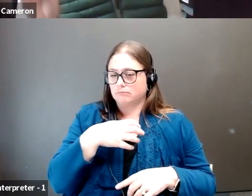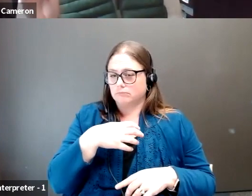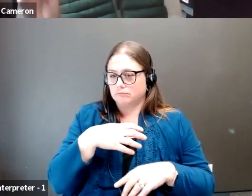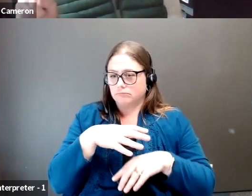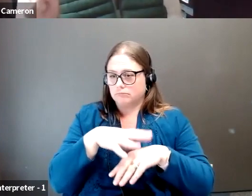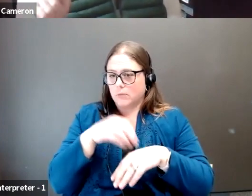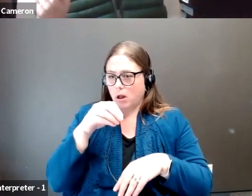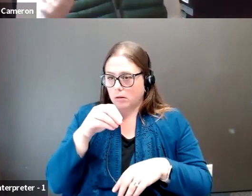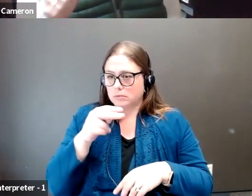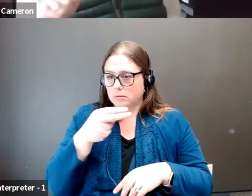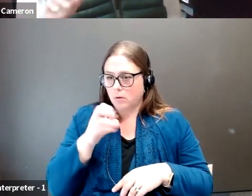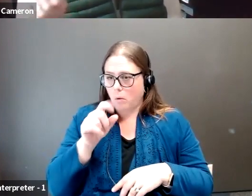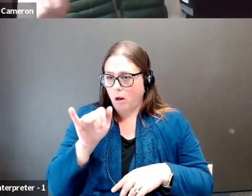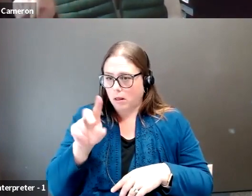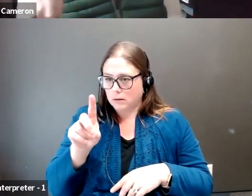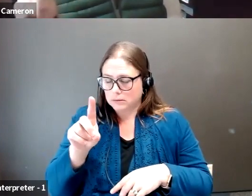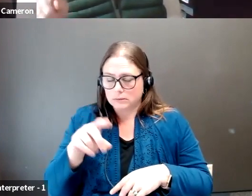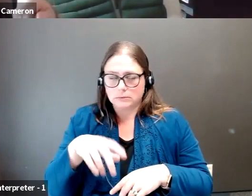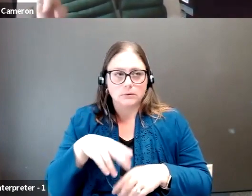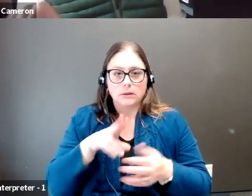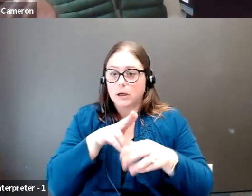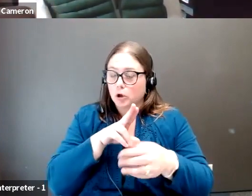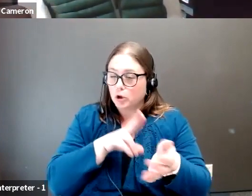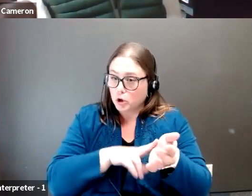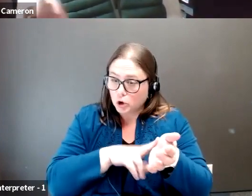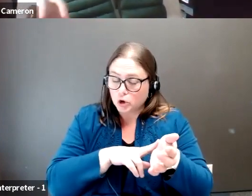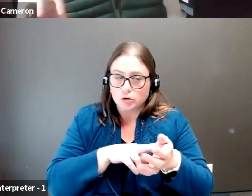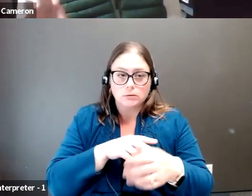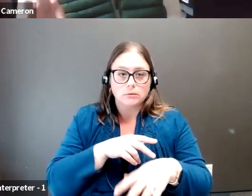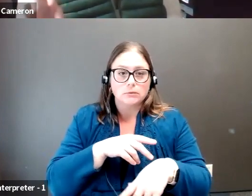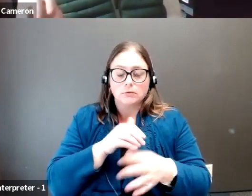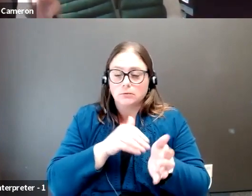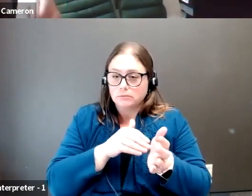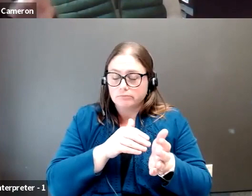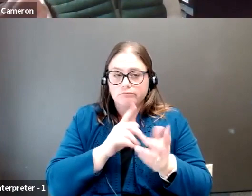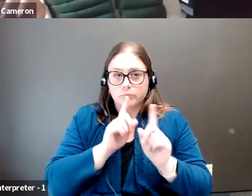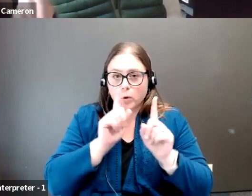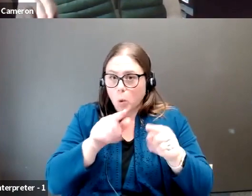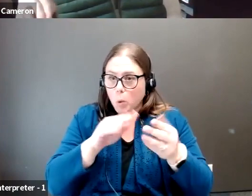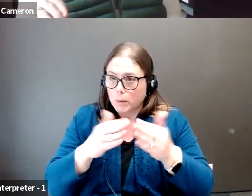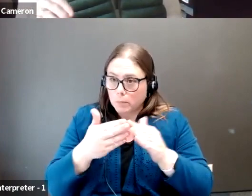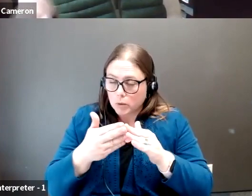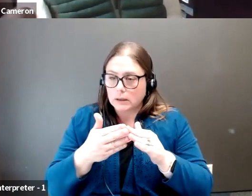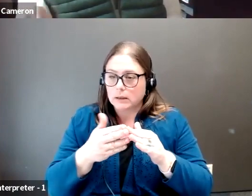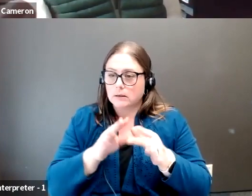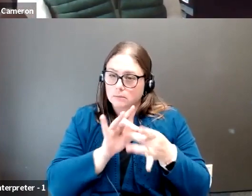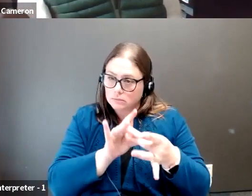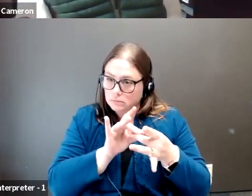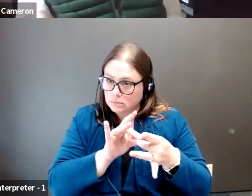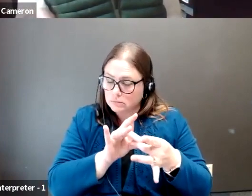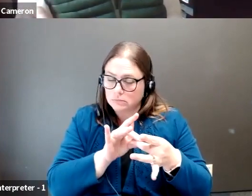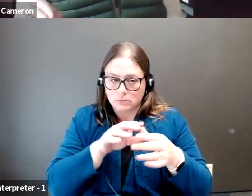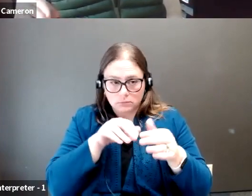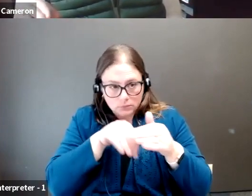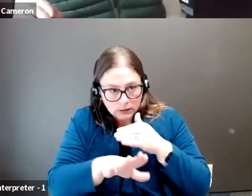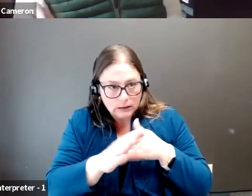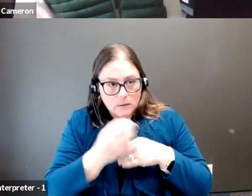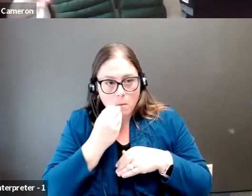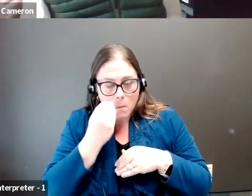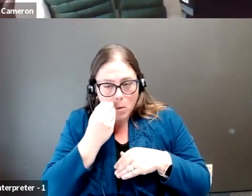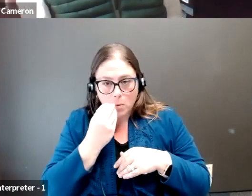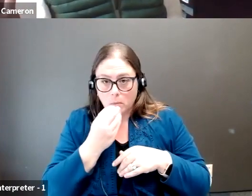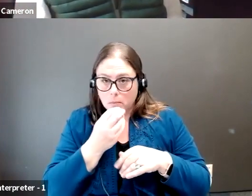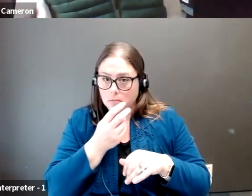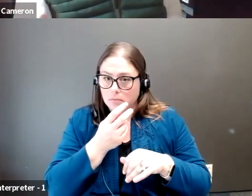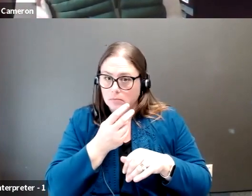nurses, PSWs actually going in a community and being connected to a community and going into homes and keeping people